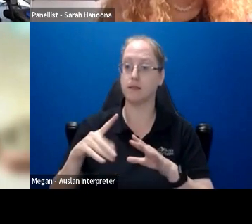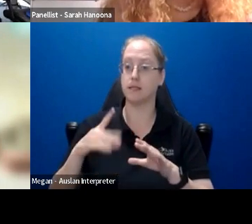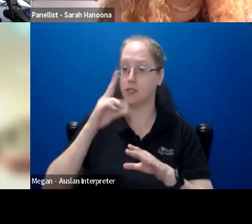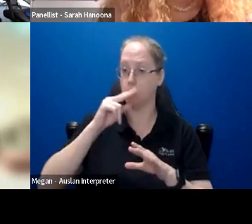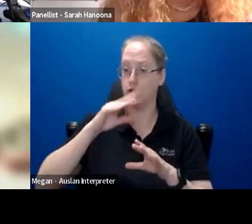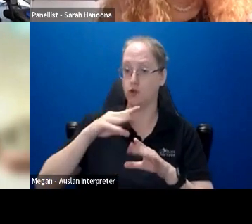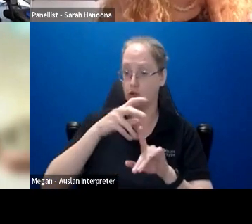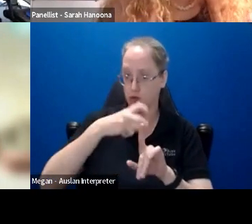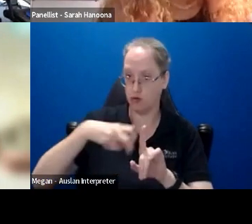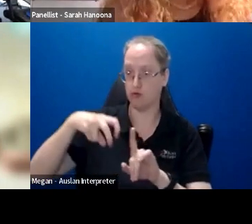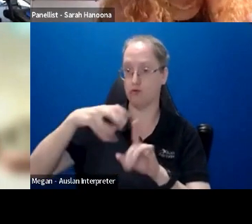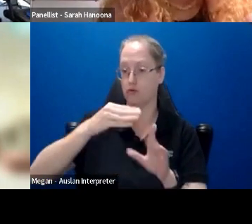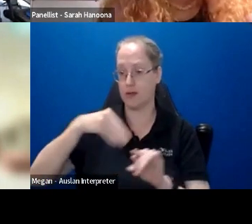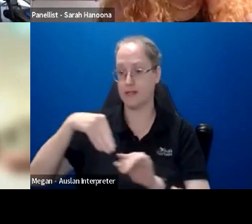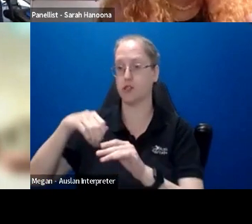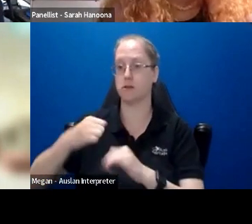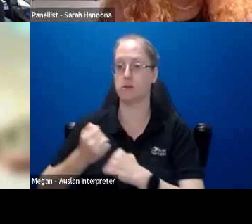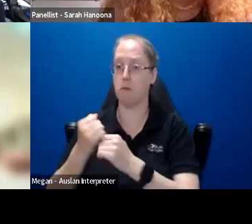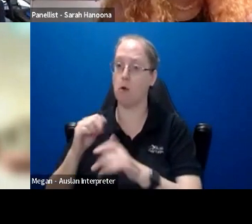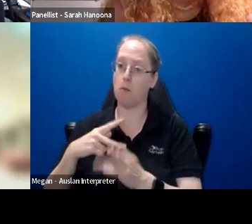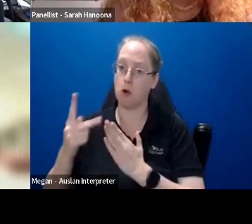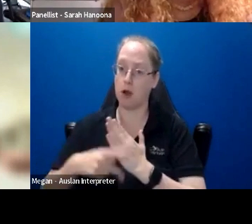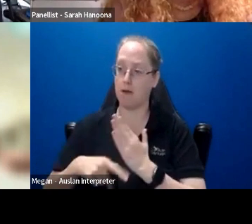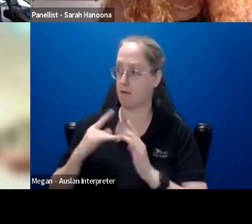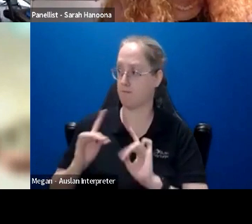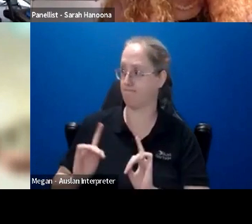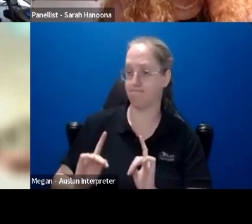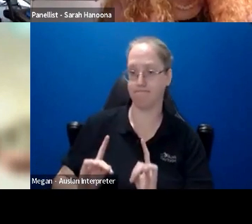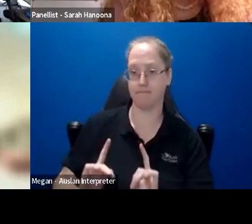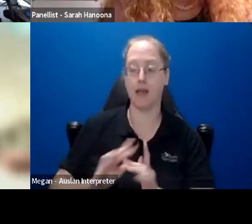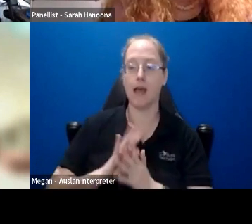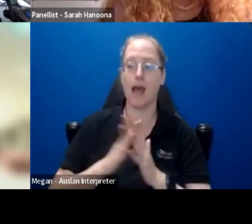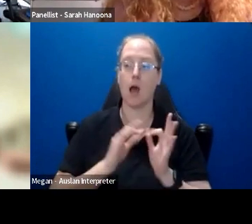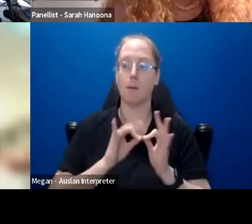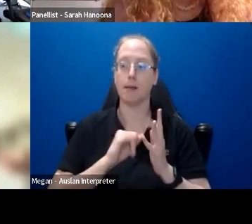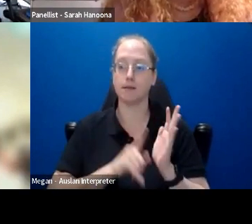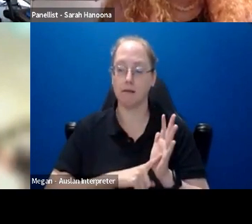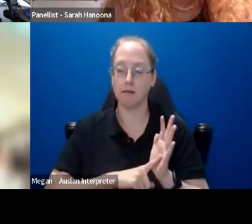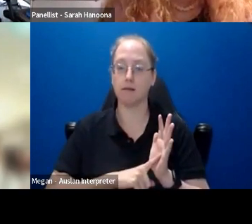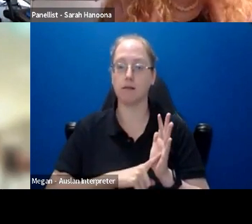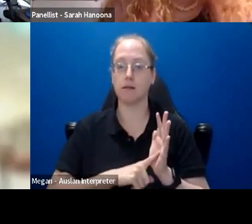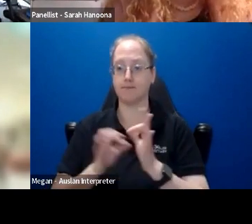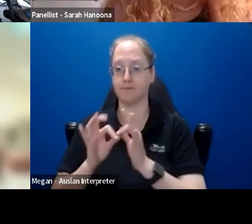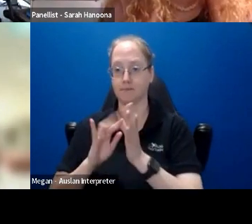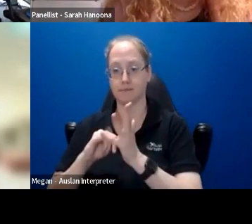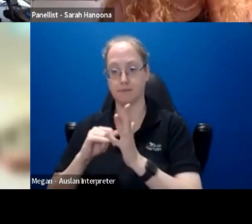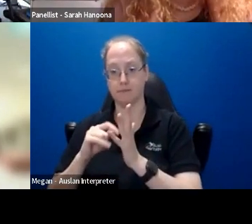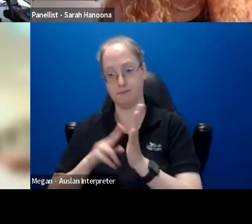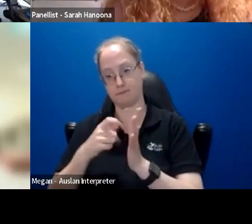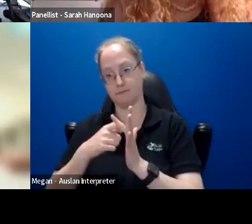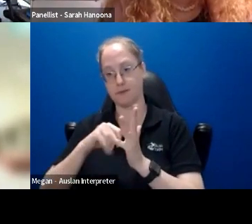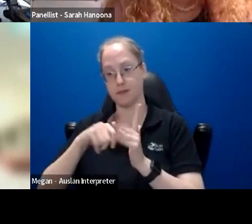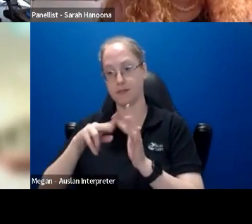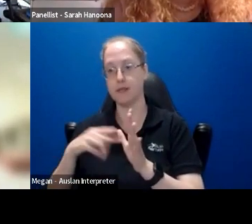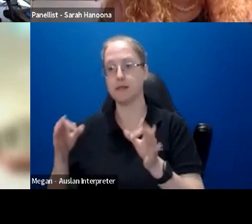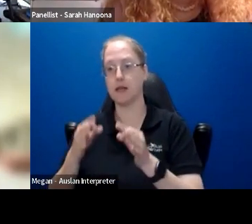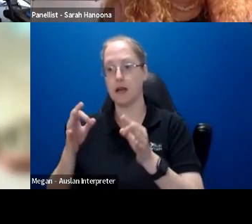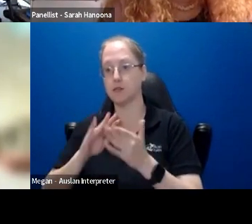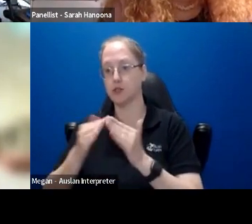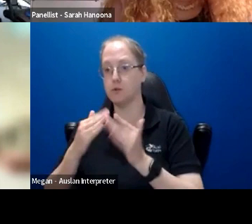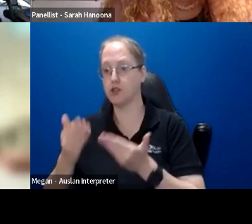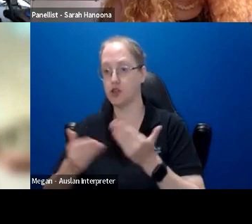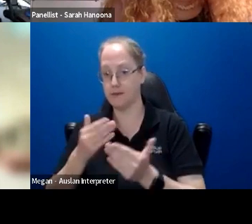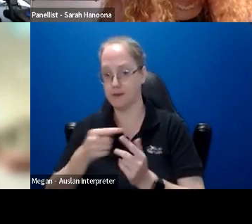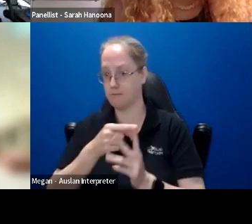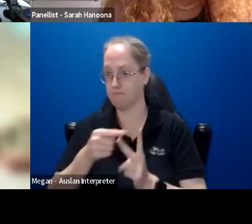Support Program, and how did the Brotherhood of St Laurence and Banksia Gardens Community Services help